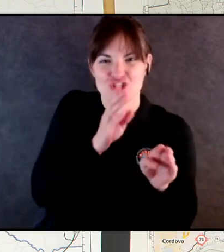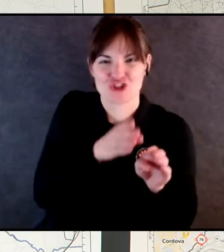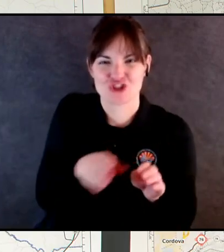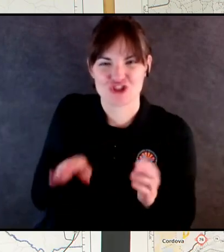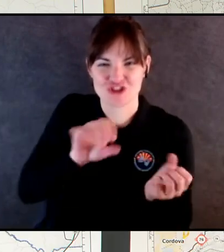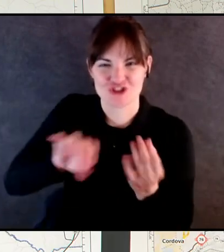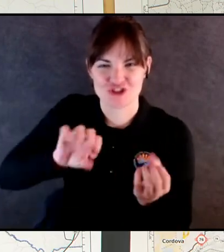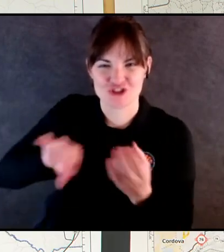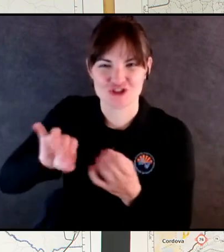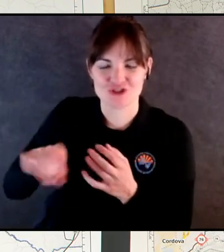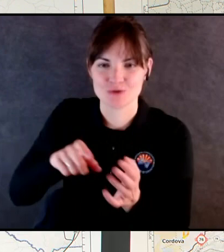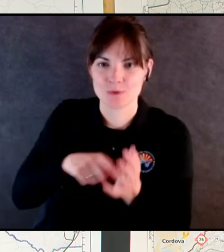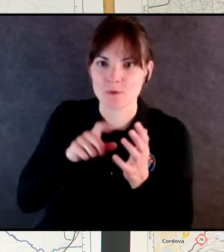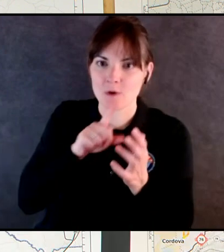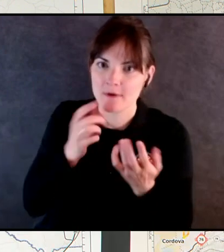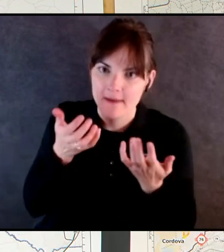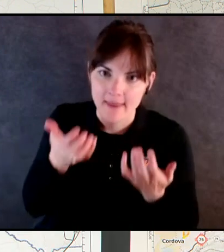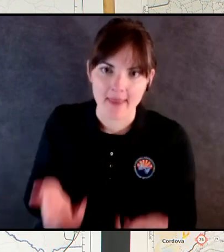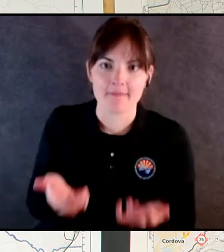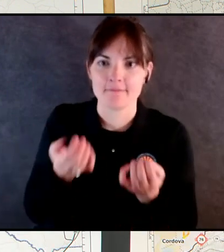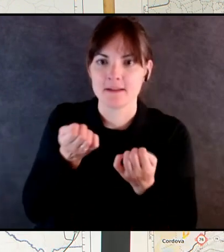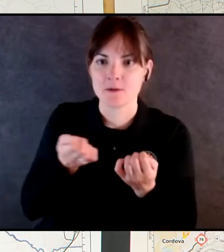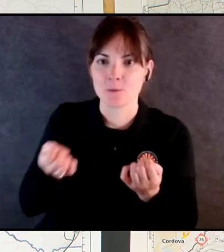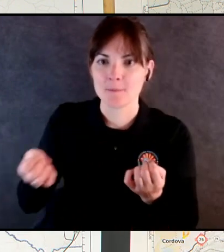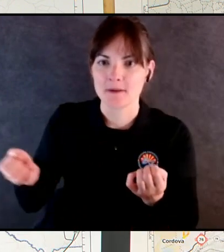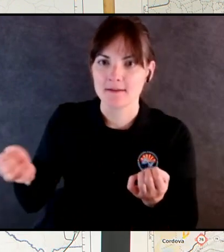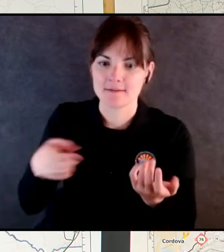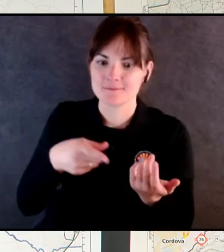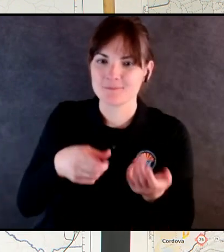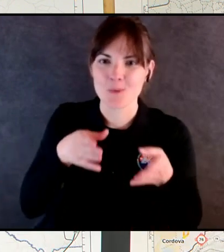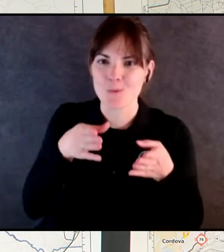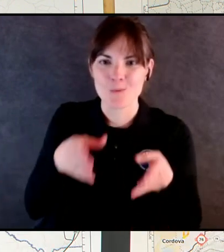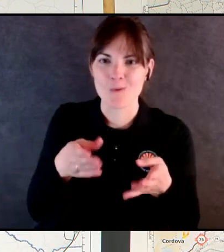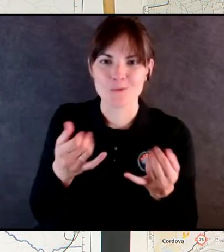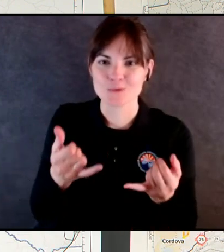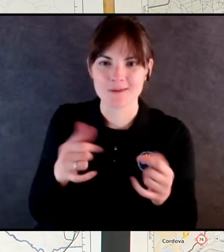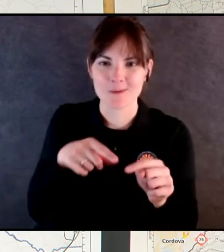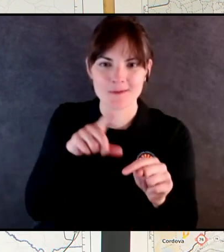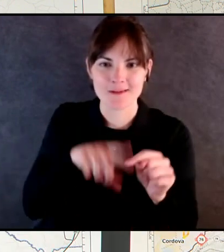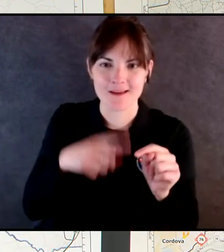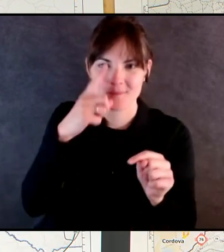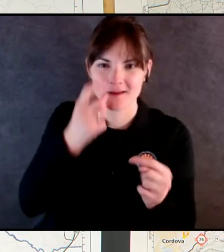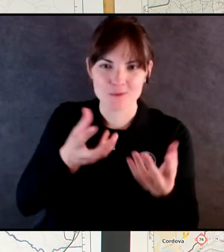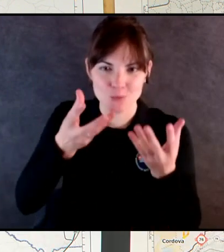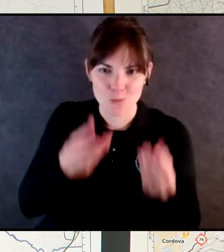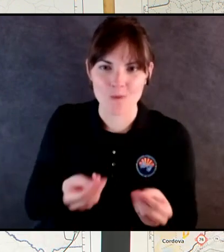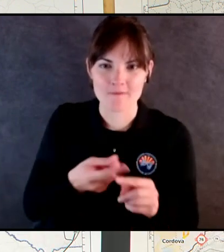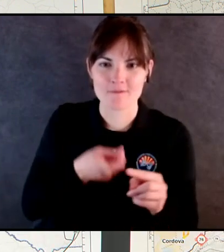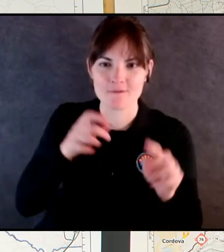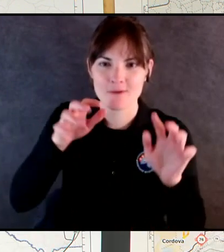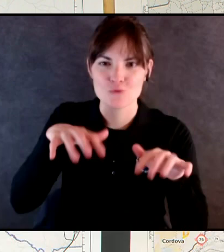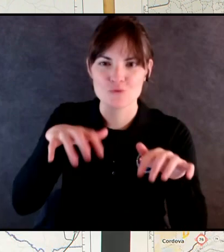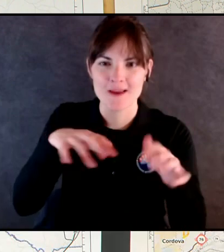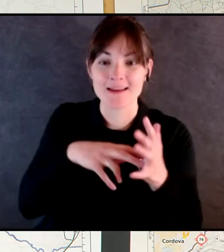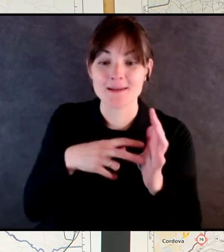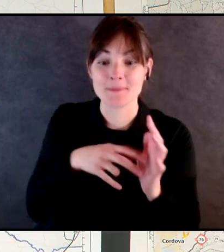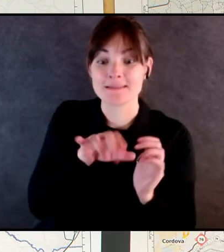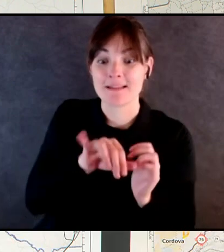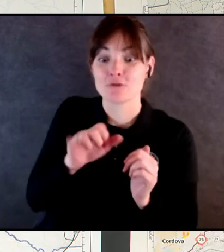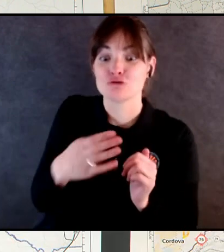going to be for a later date, later this summer, to get back in there and clean that up. We do have log decks